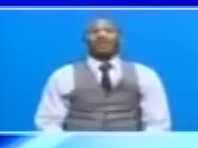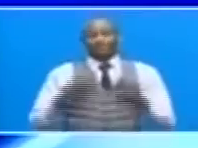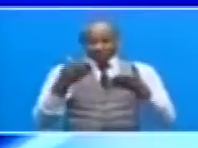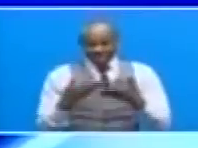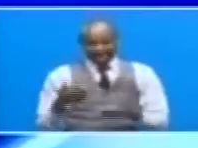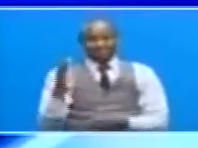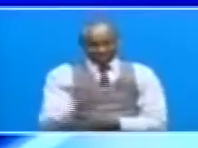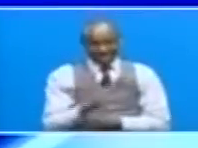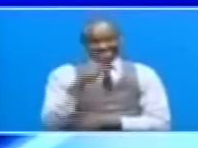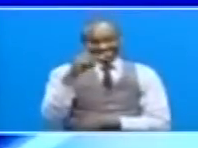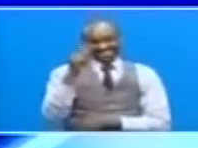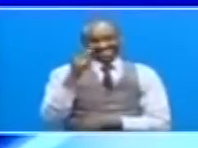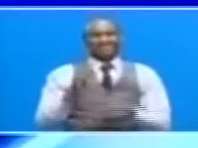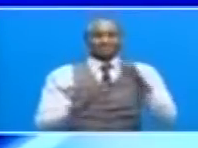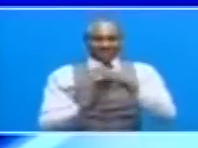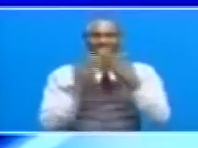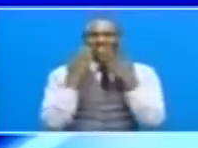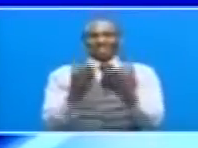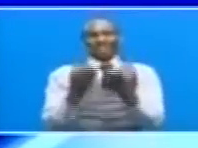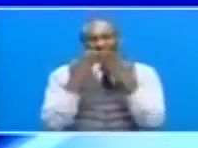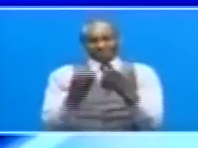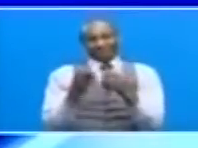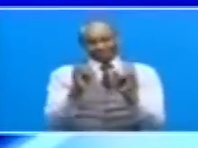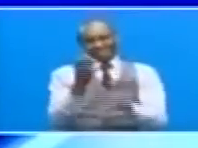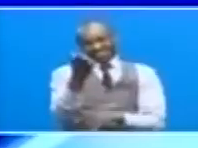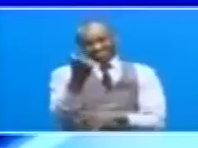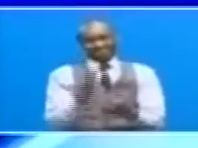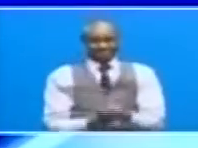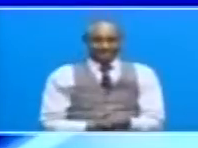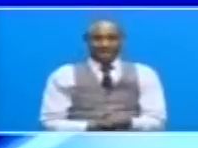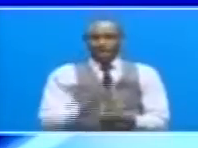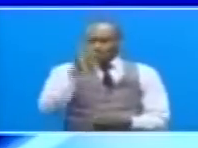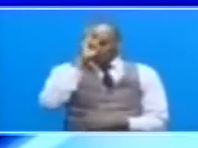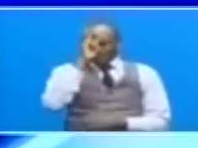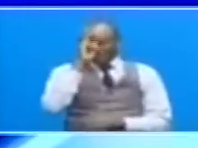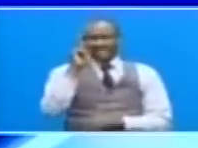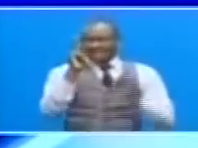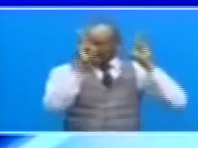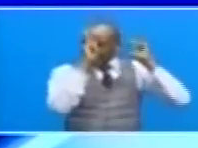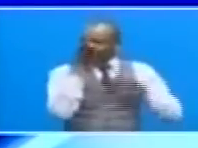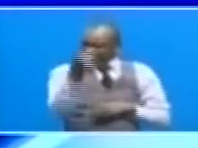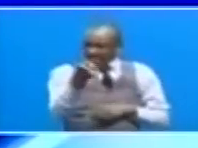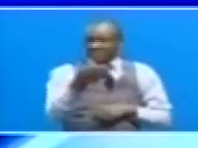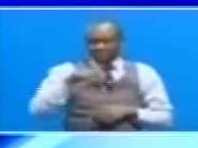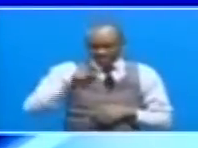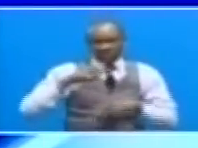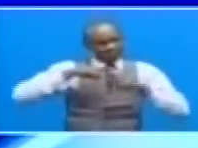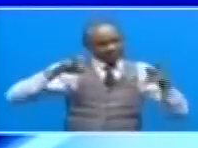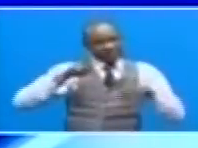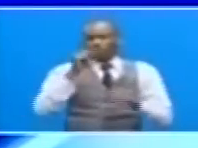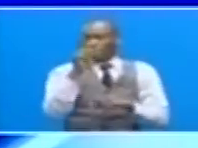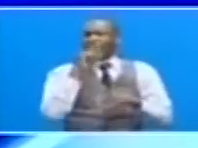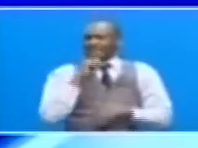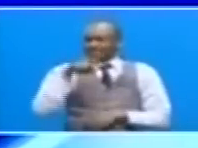Welcome back to KTN Prime. Thank you for staying with us. Now, police in Kakamega have launched a manhunt for a